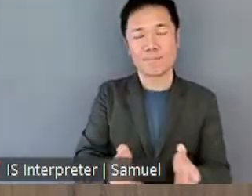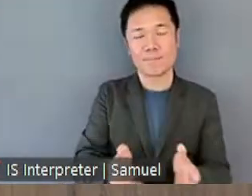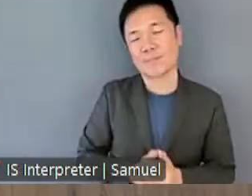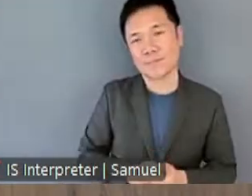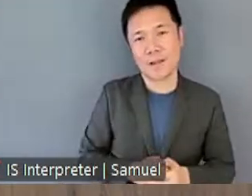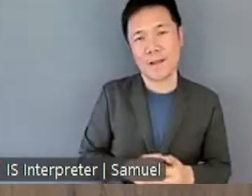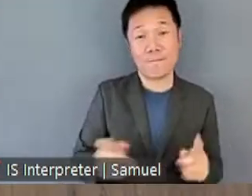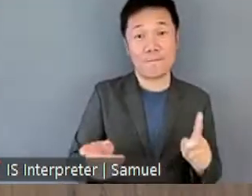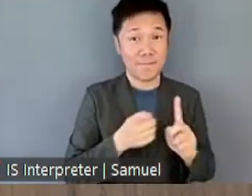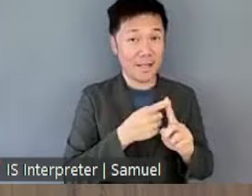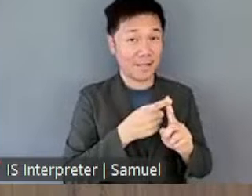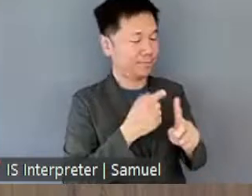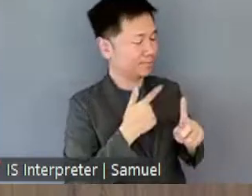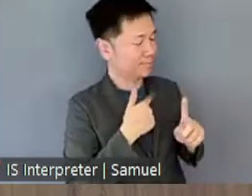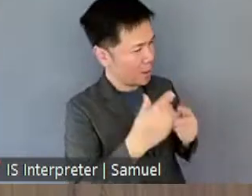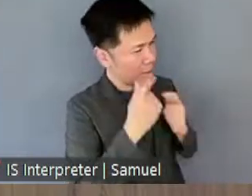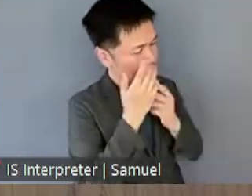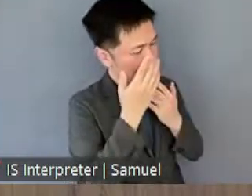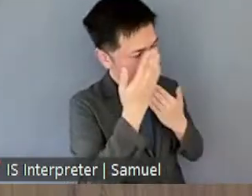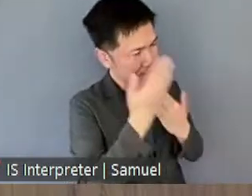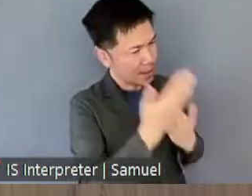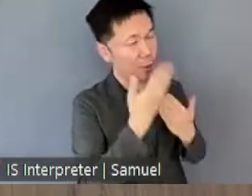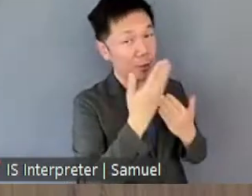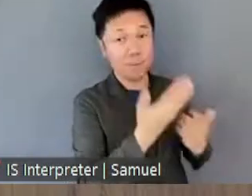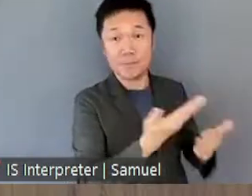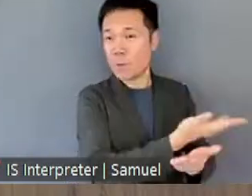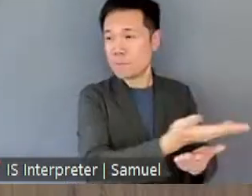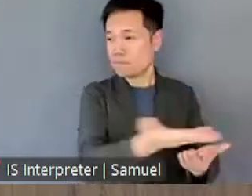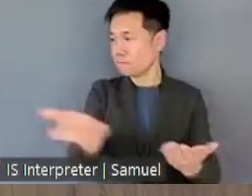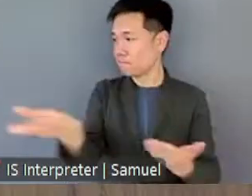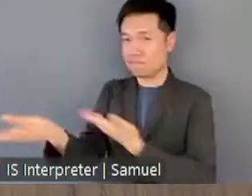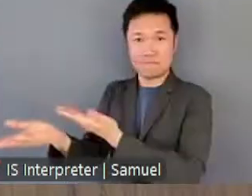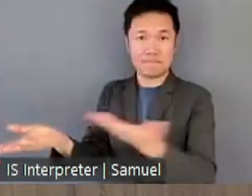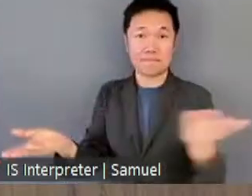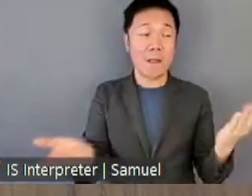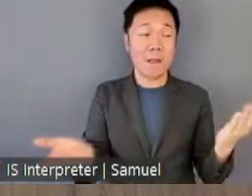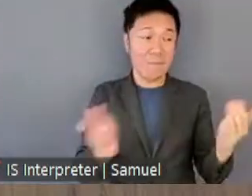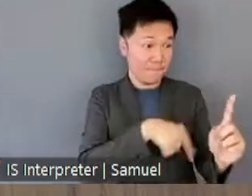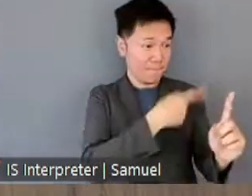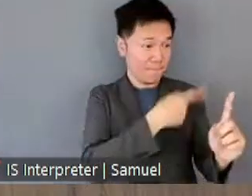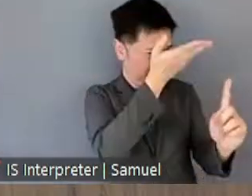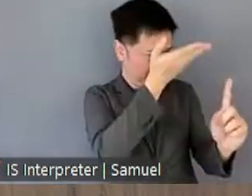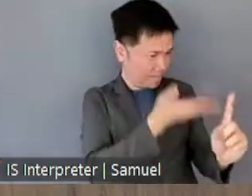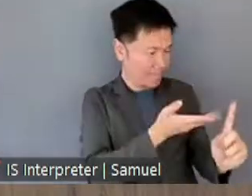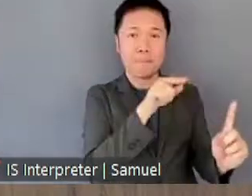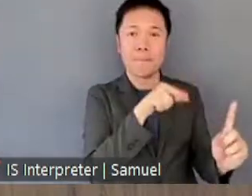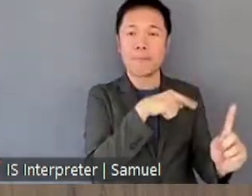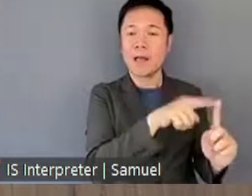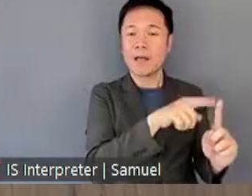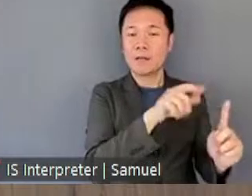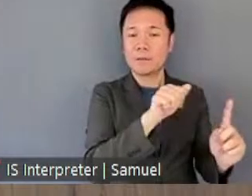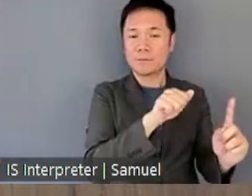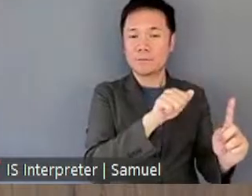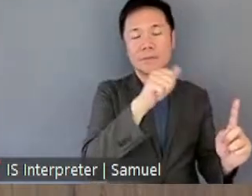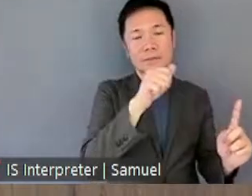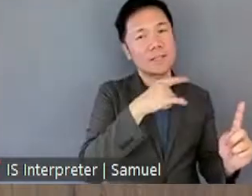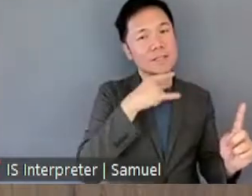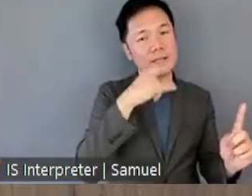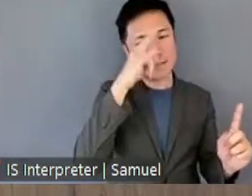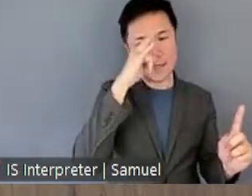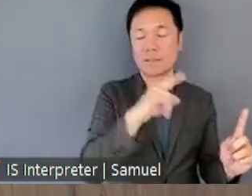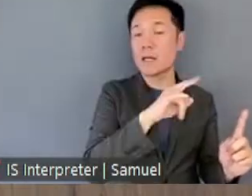recognize the valuable contribution and excellent support of His Excellency Mr. Askar Zhambakin of Kazakhstan as